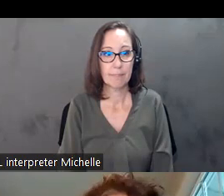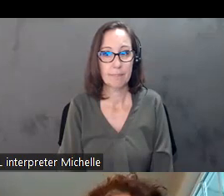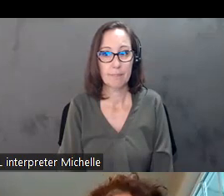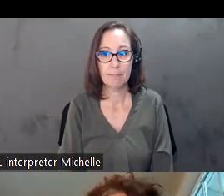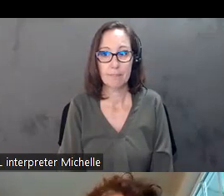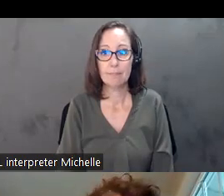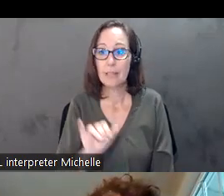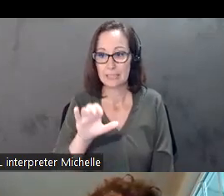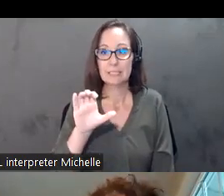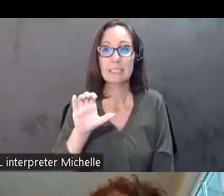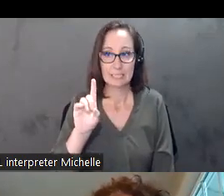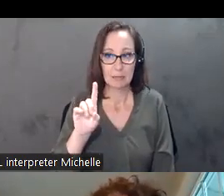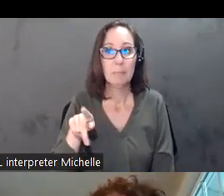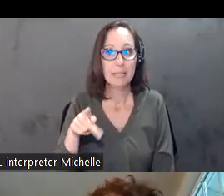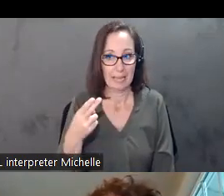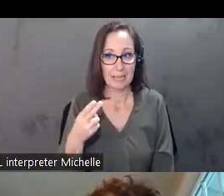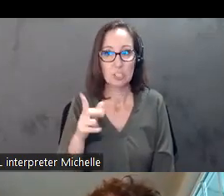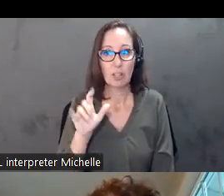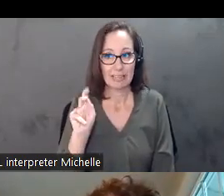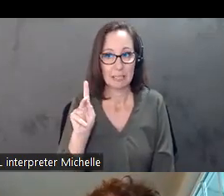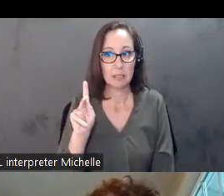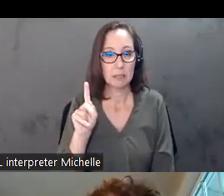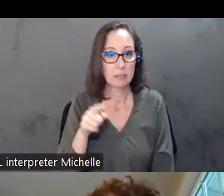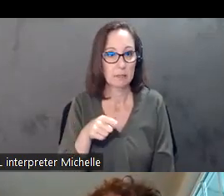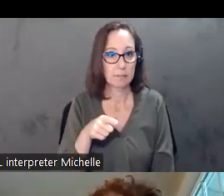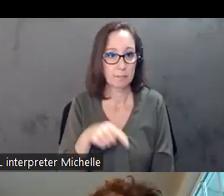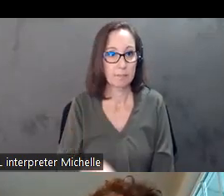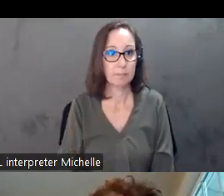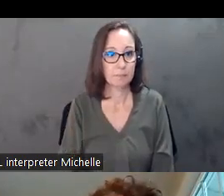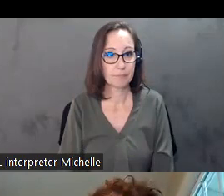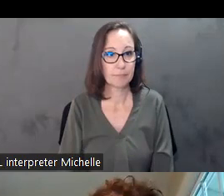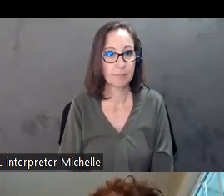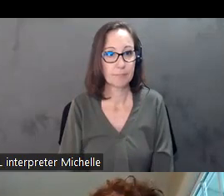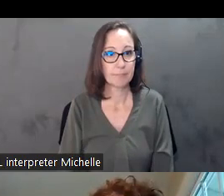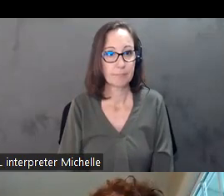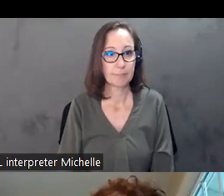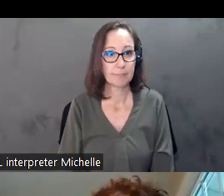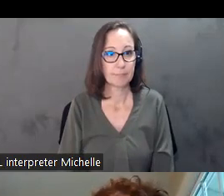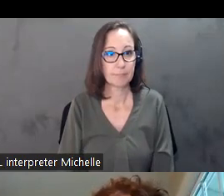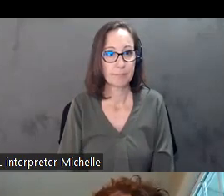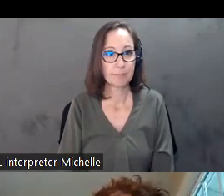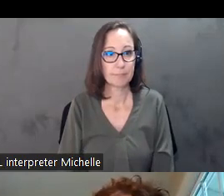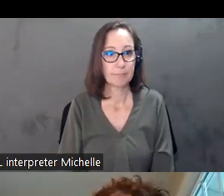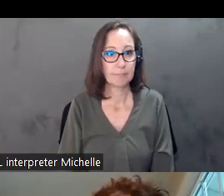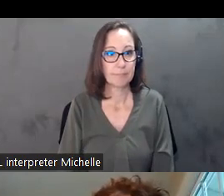And that's the CDPH link.